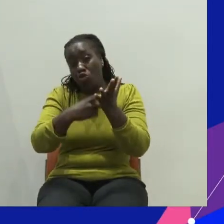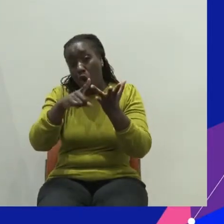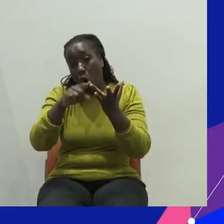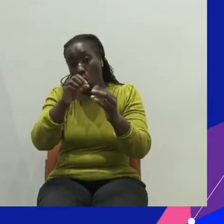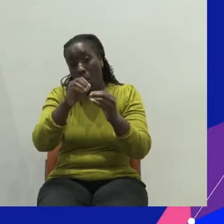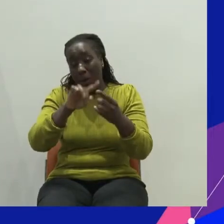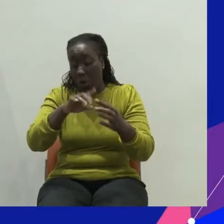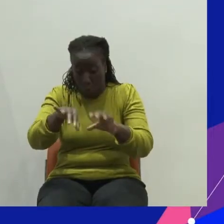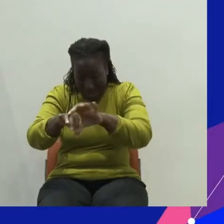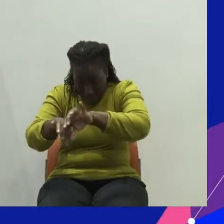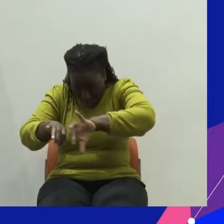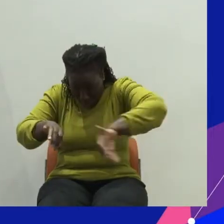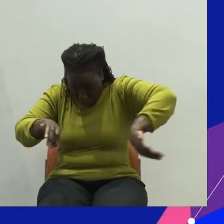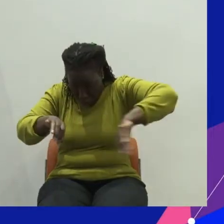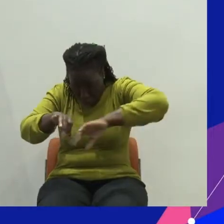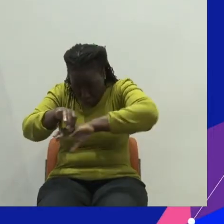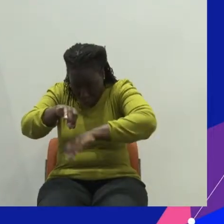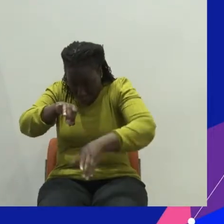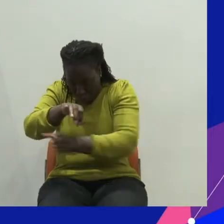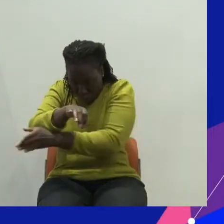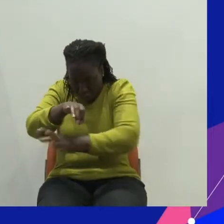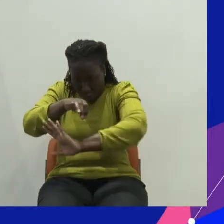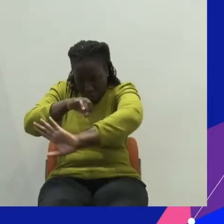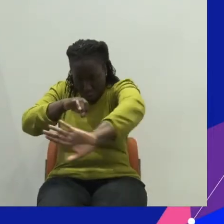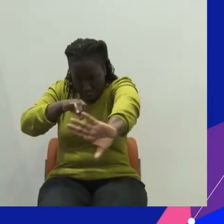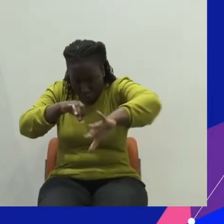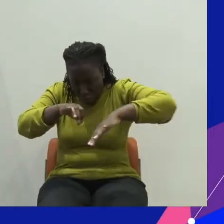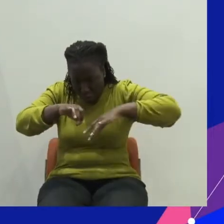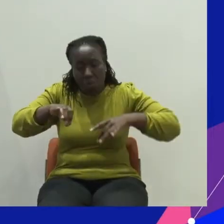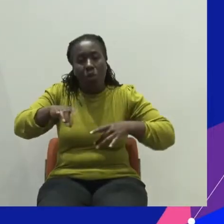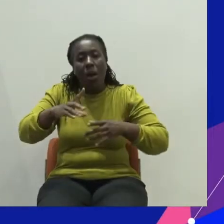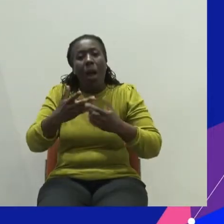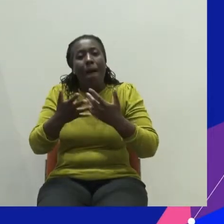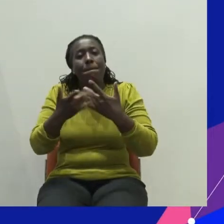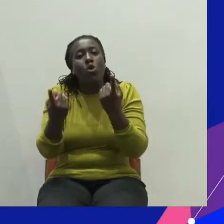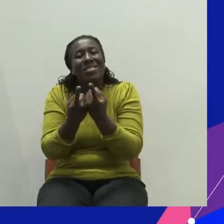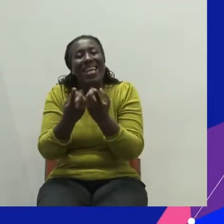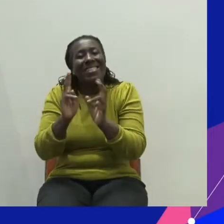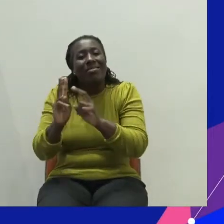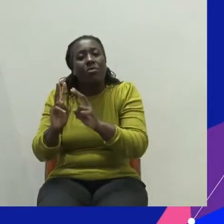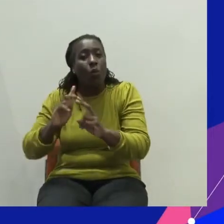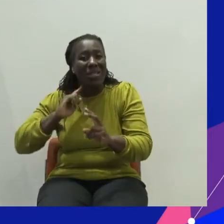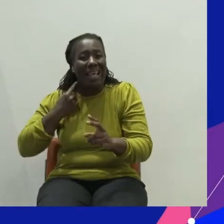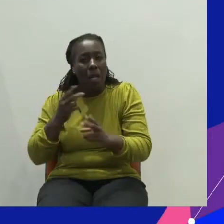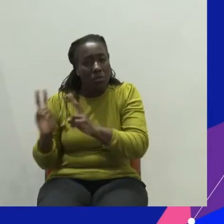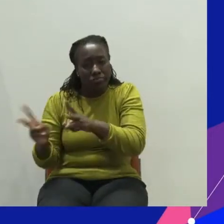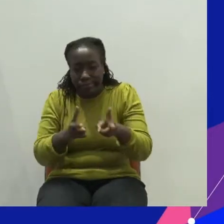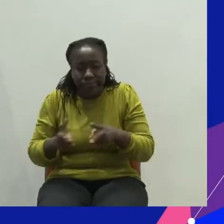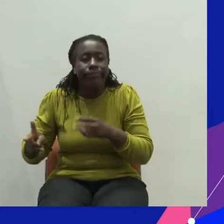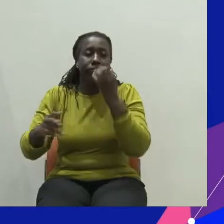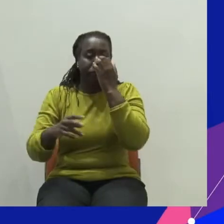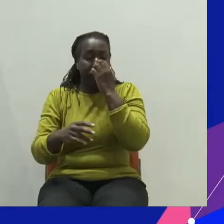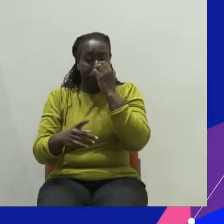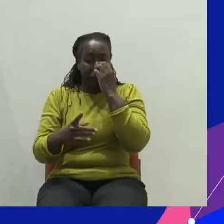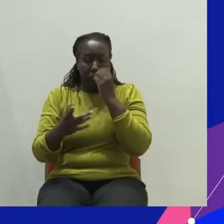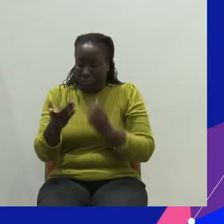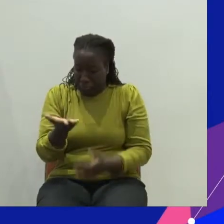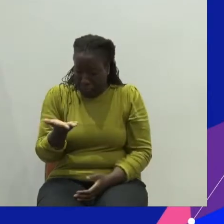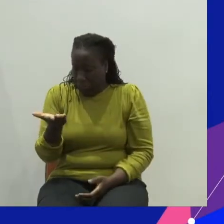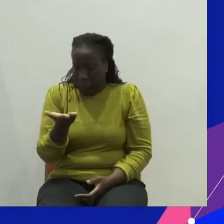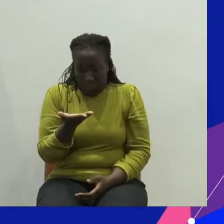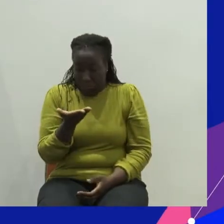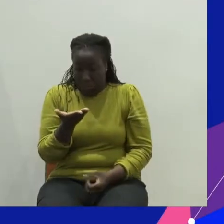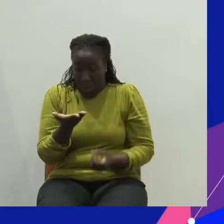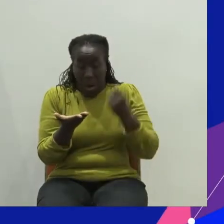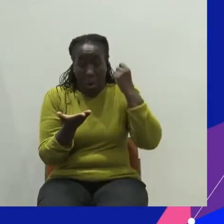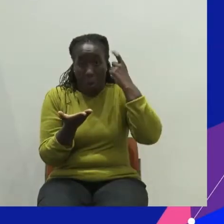of supercritical CO2, which, by the way, kills most everything else. Right? So we came up with this great idea. A lot